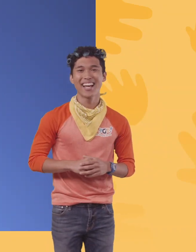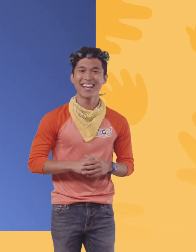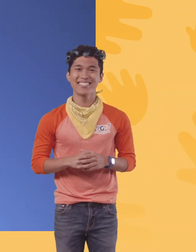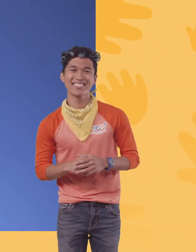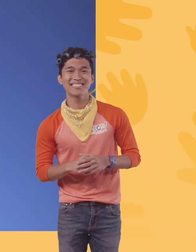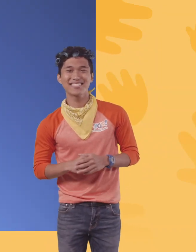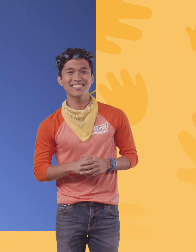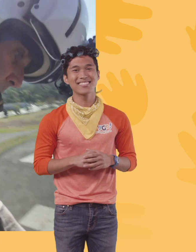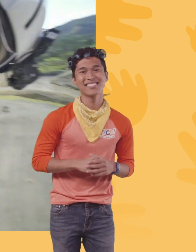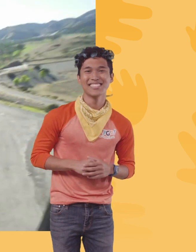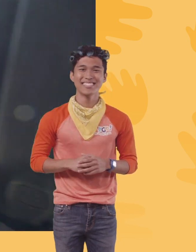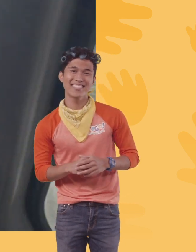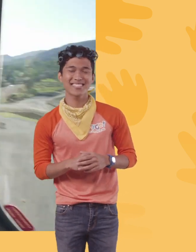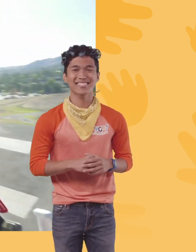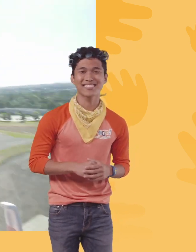Wow.